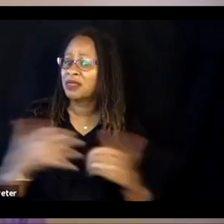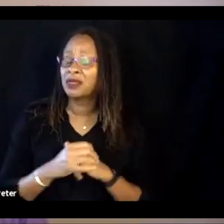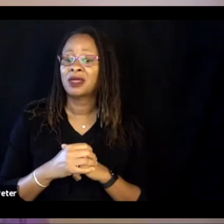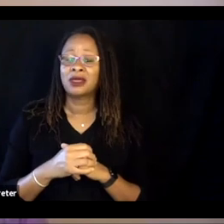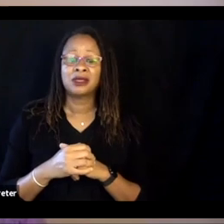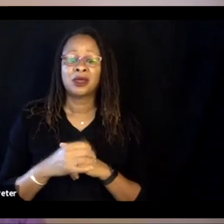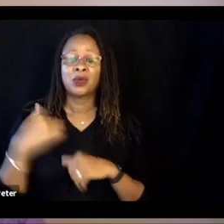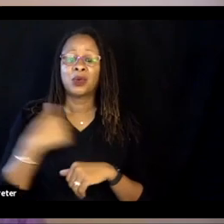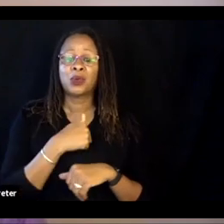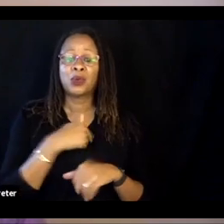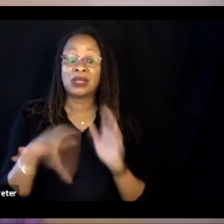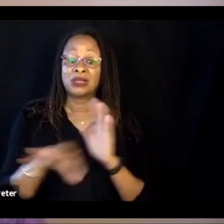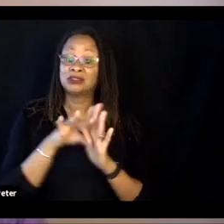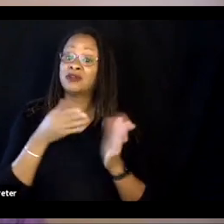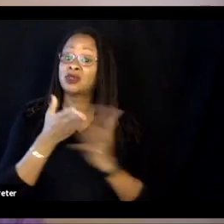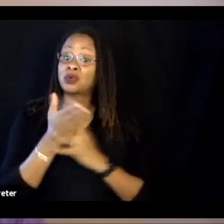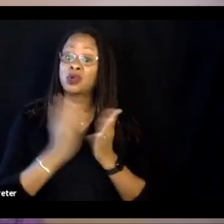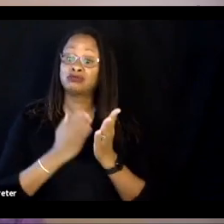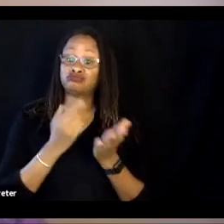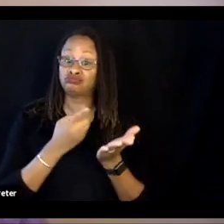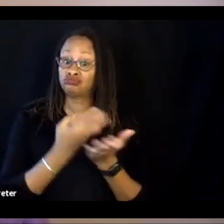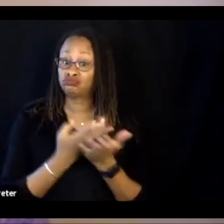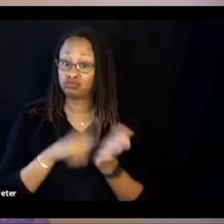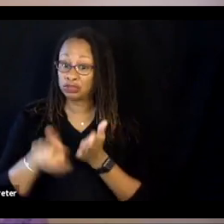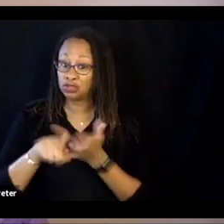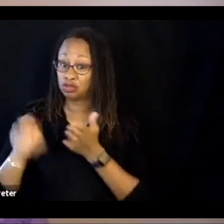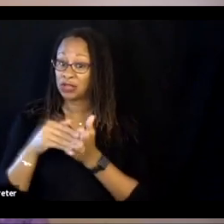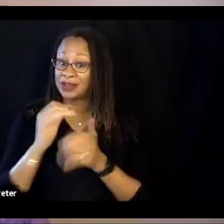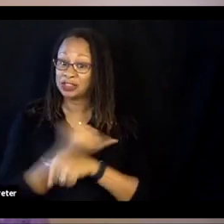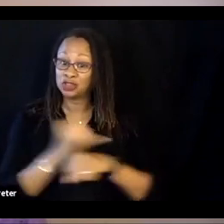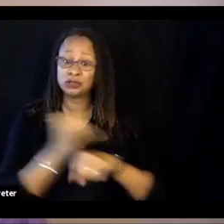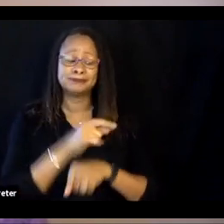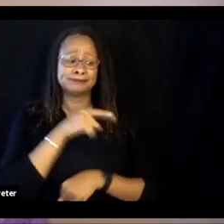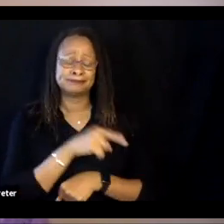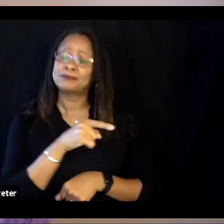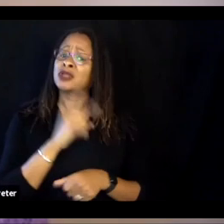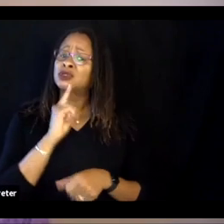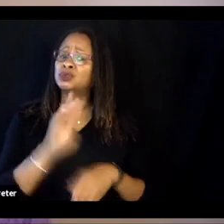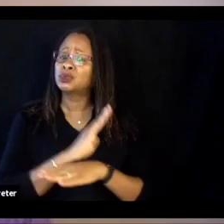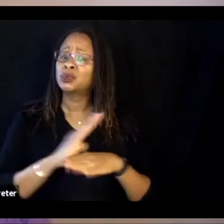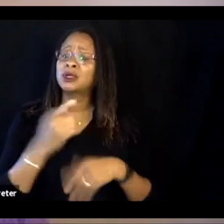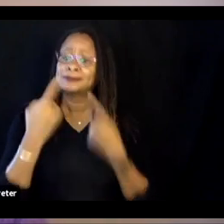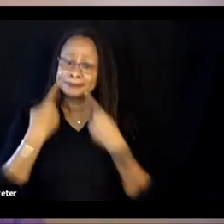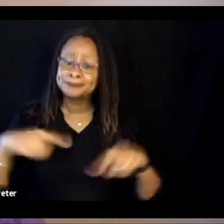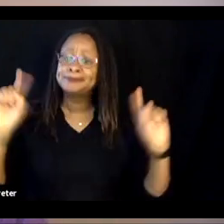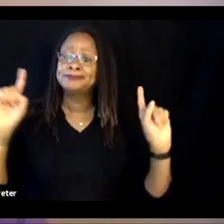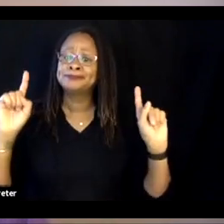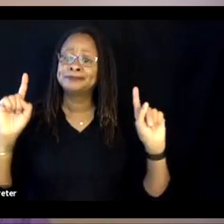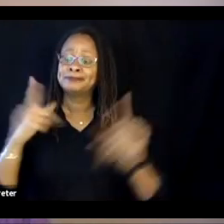discovered through our research at our institute, which is that we have actually achieved